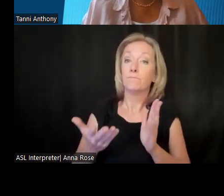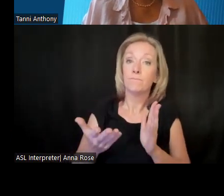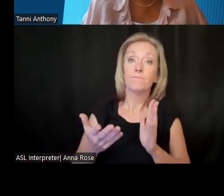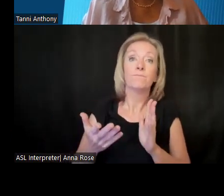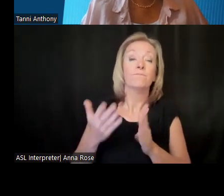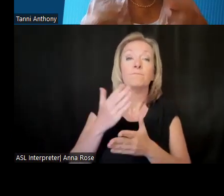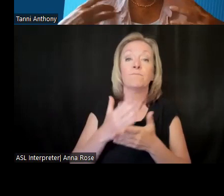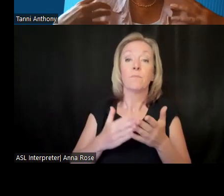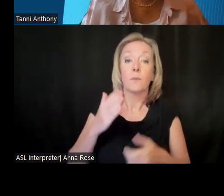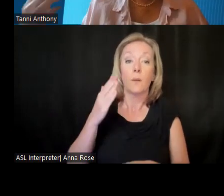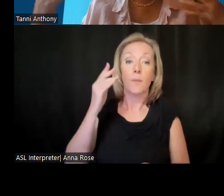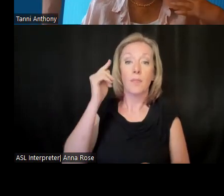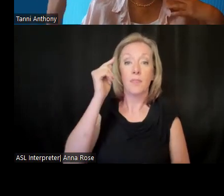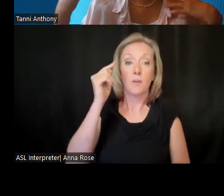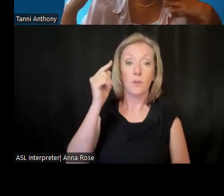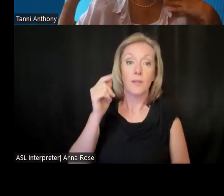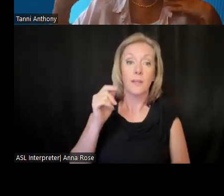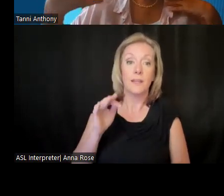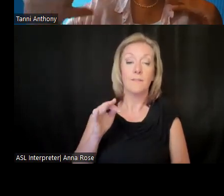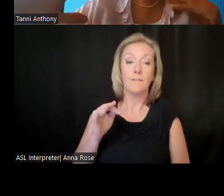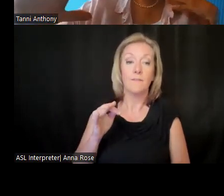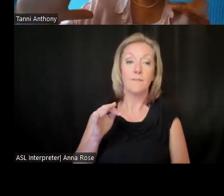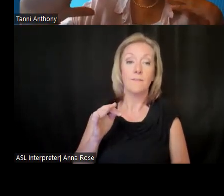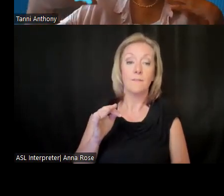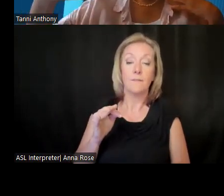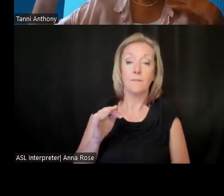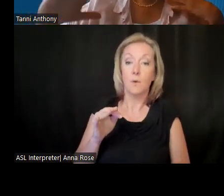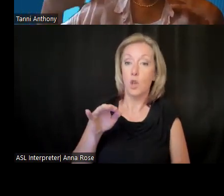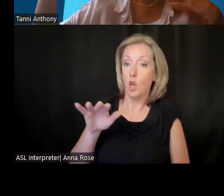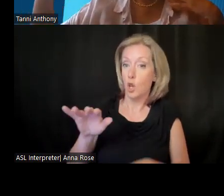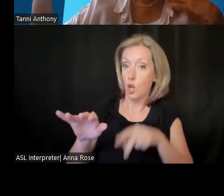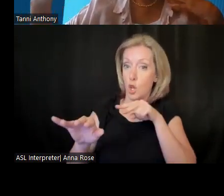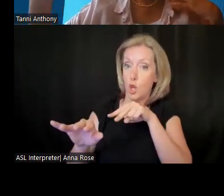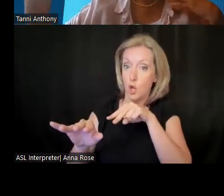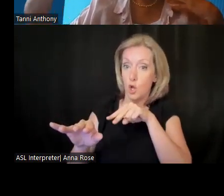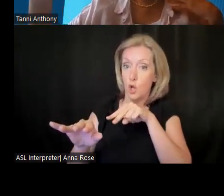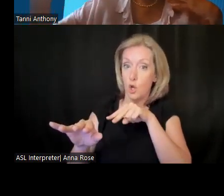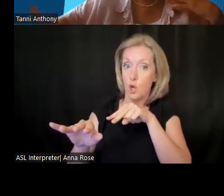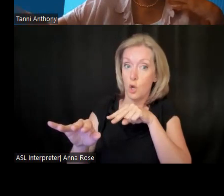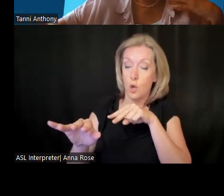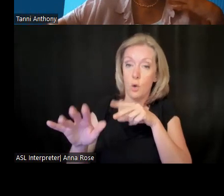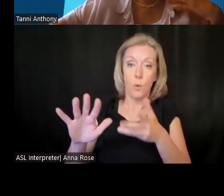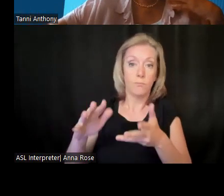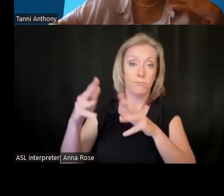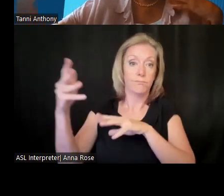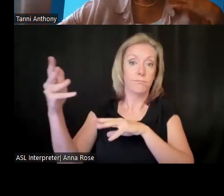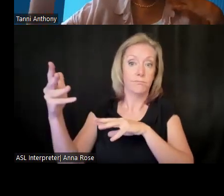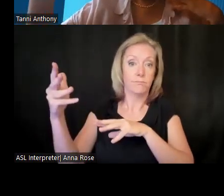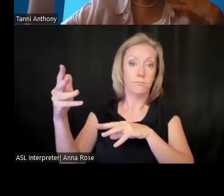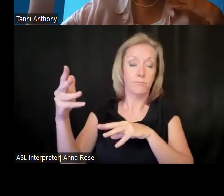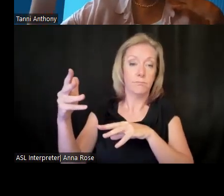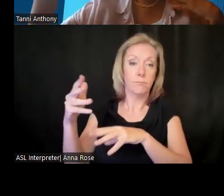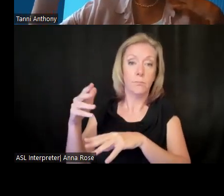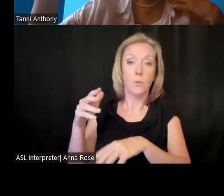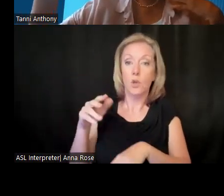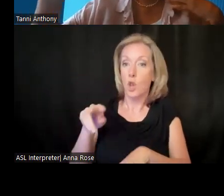that if you do not want your hand and the movement of your hand polluting your visual display of the object, you